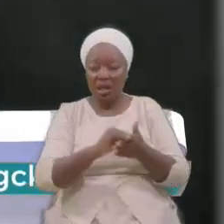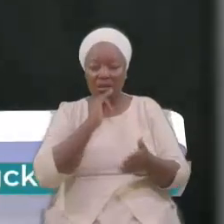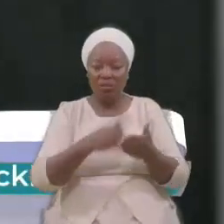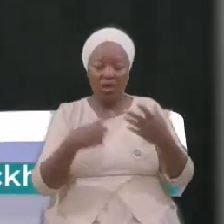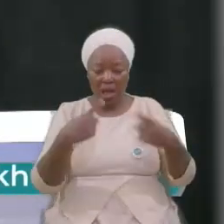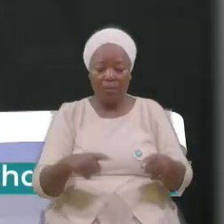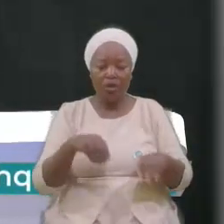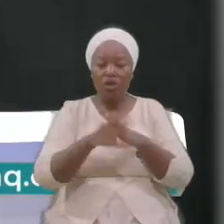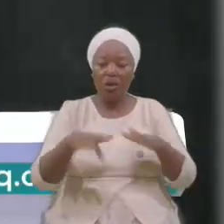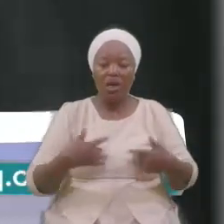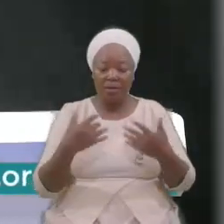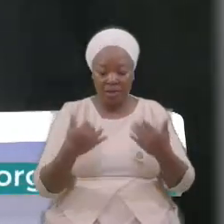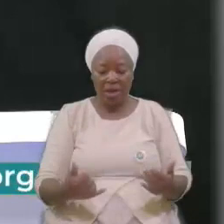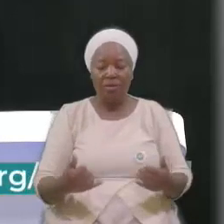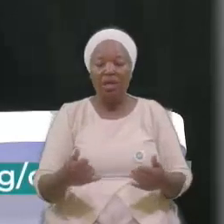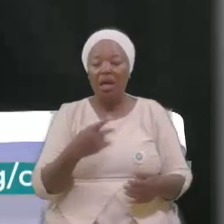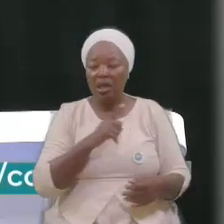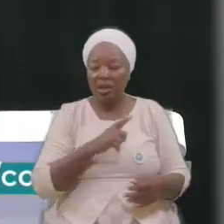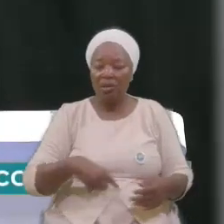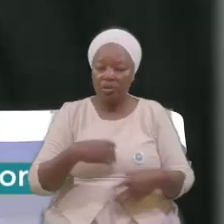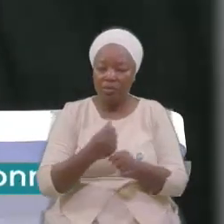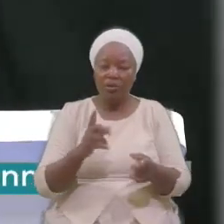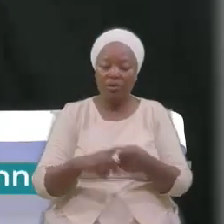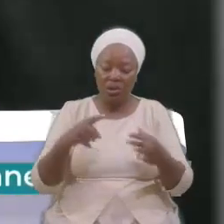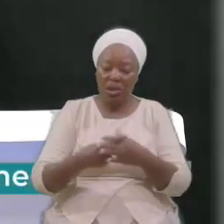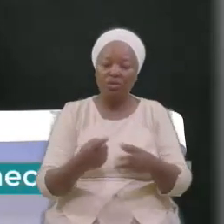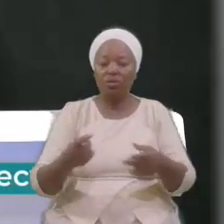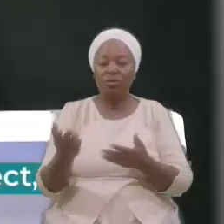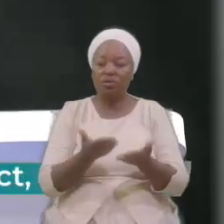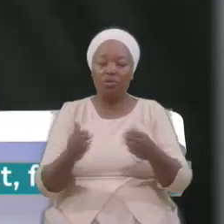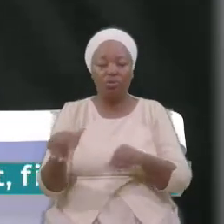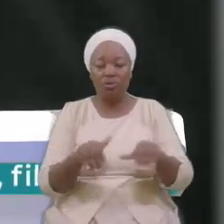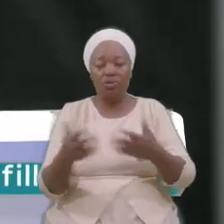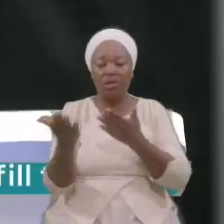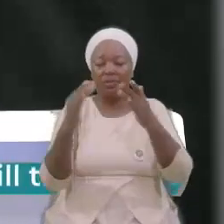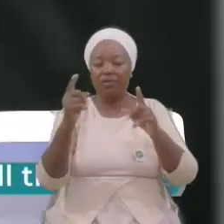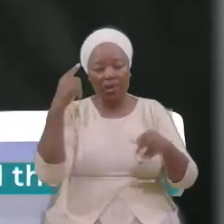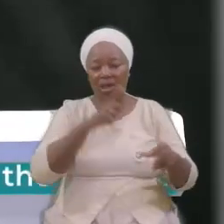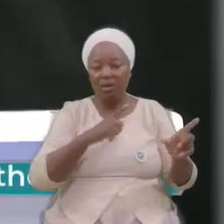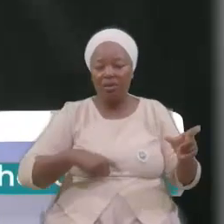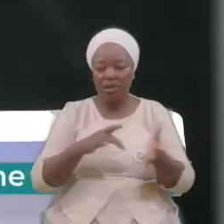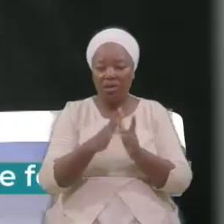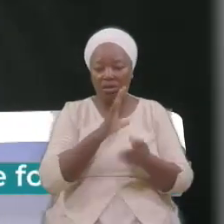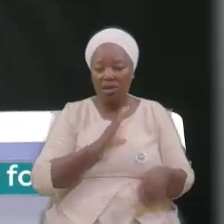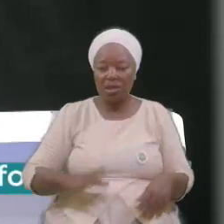you in this decision that you've taken today. All our counselors, please, let's move fast.